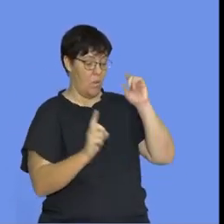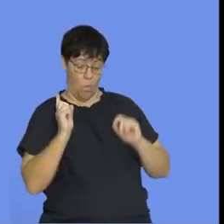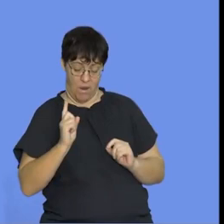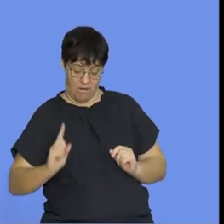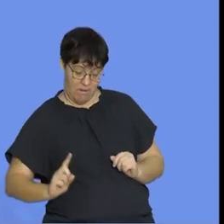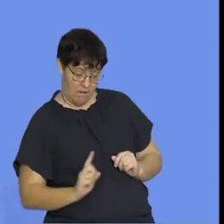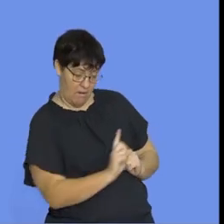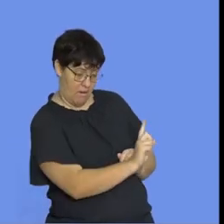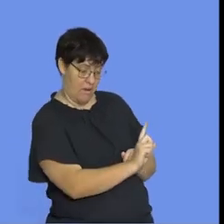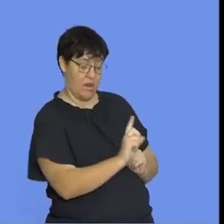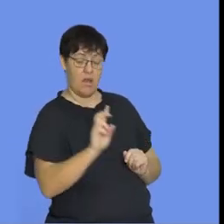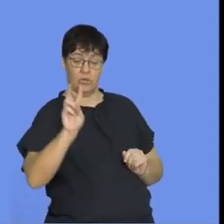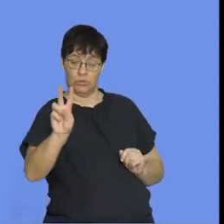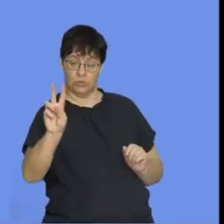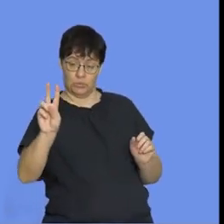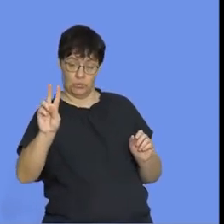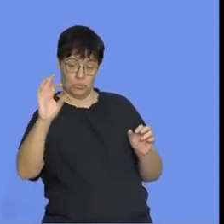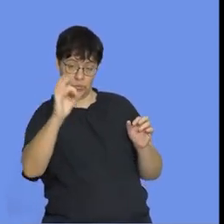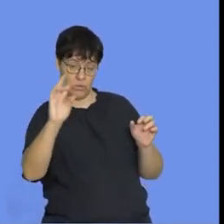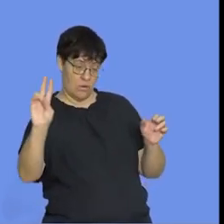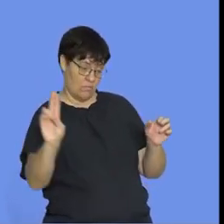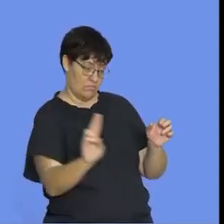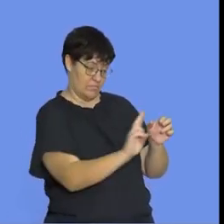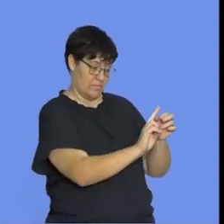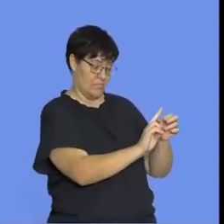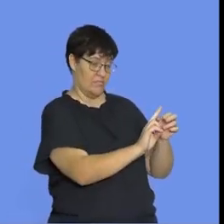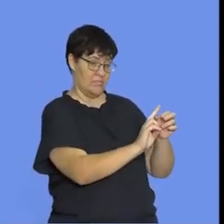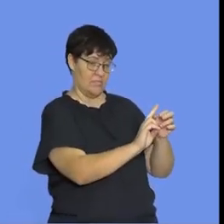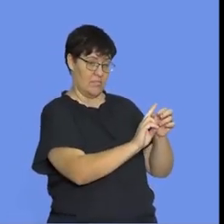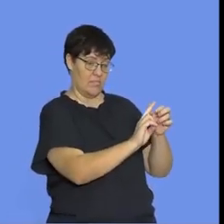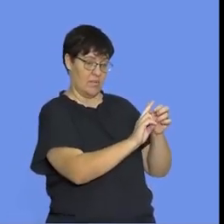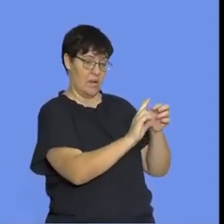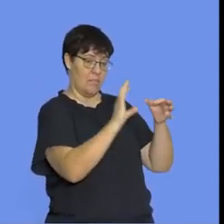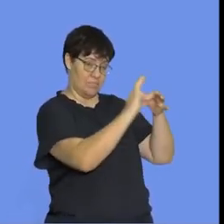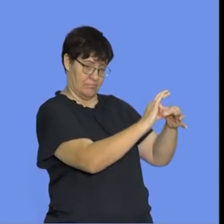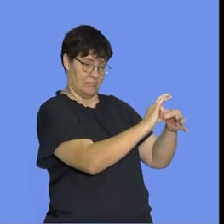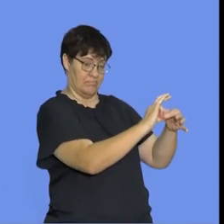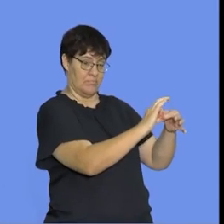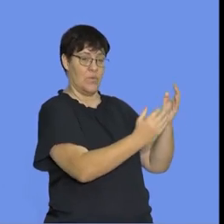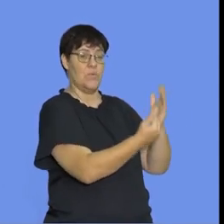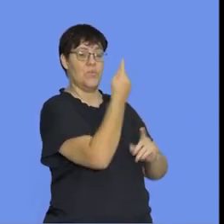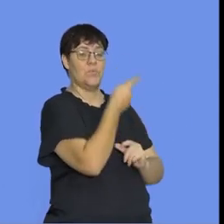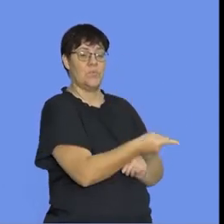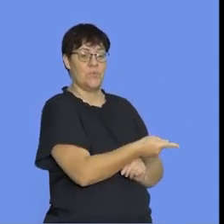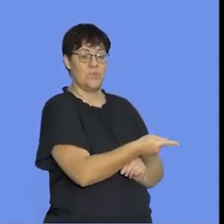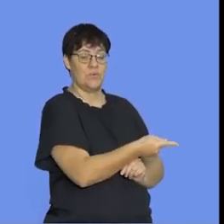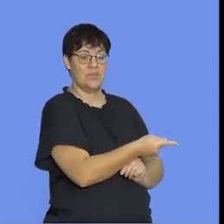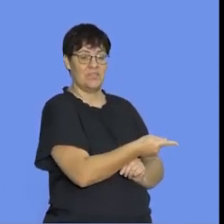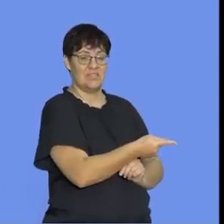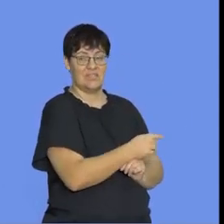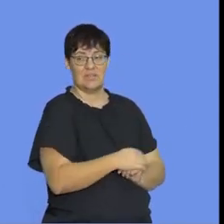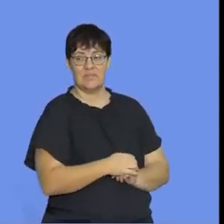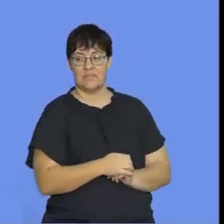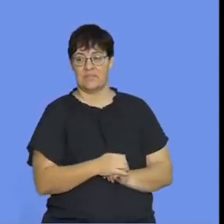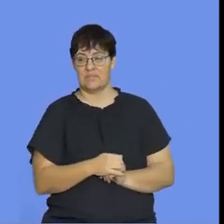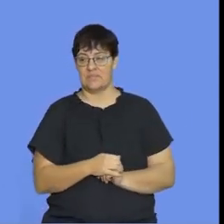So this is a new substance. So the physical and chemical properties of this product, which is a new substance, let's refer to it